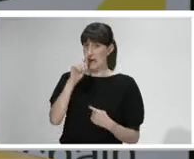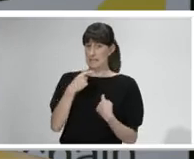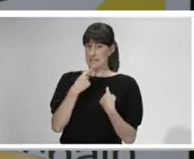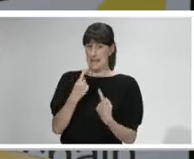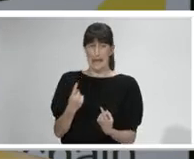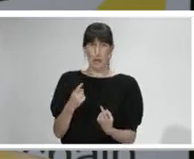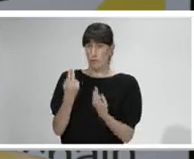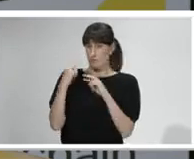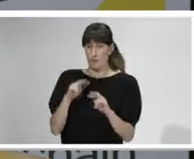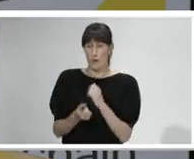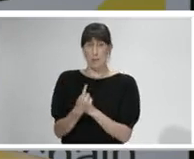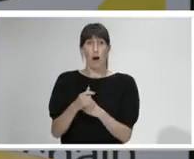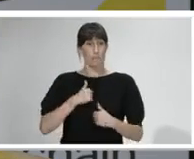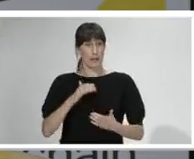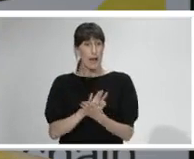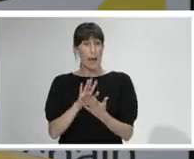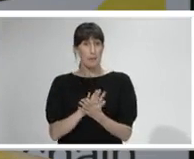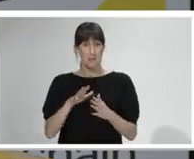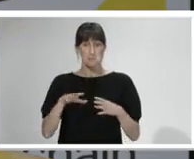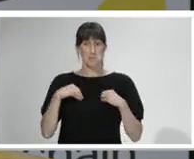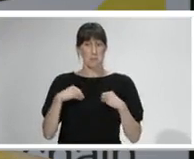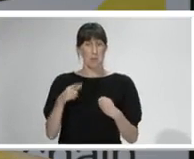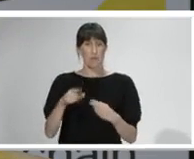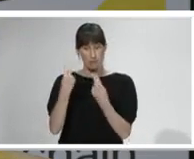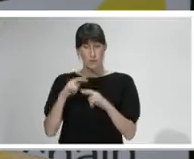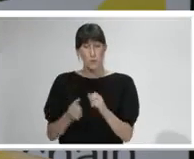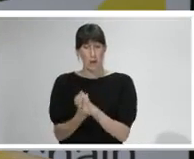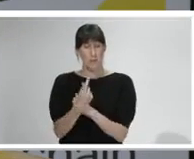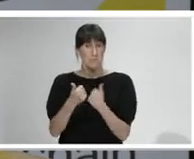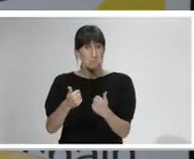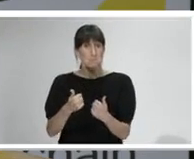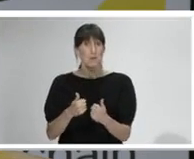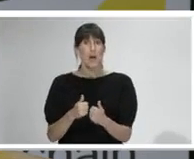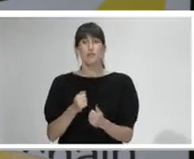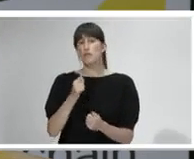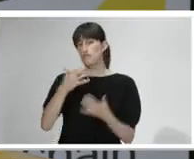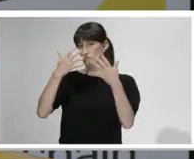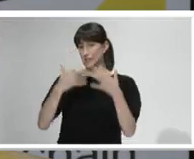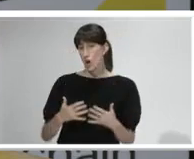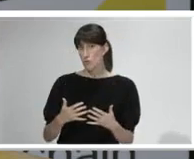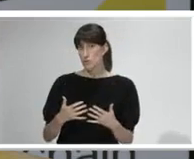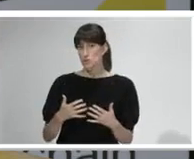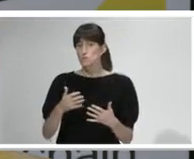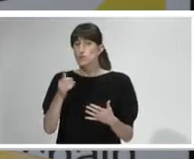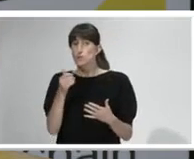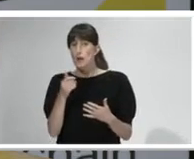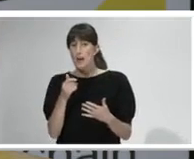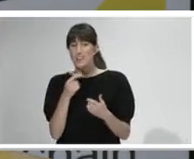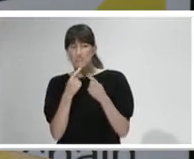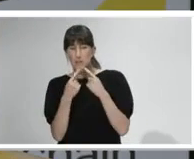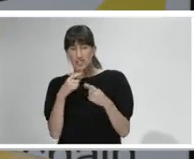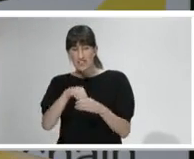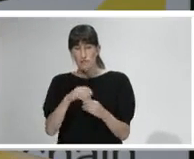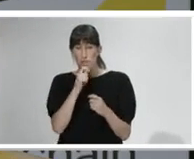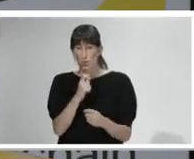very pleased that he's going to do this, that he and his workers are, and I think we're expecting the results in about 4 weeks' time. So that